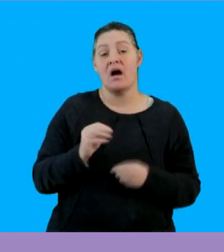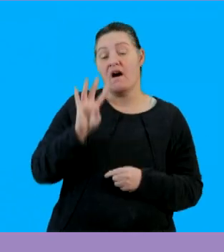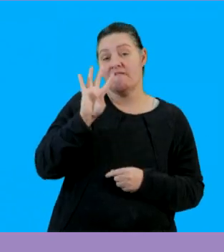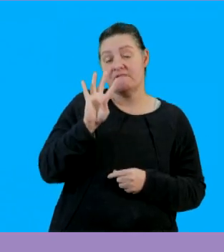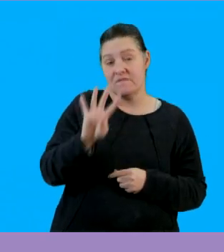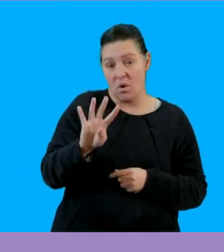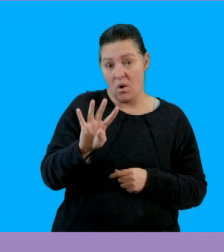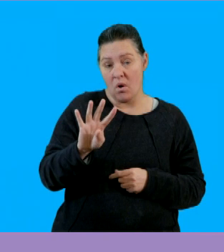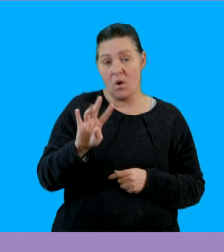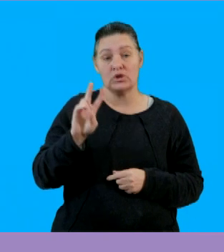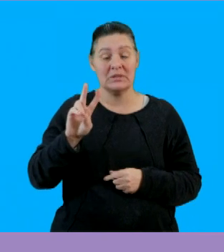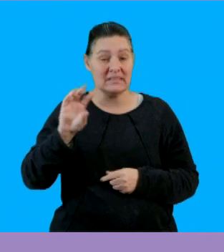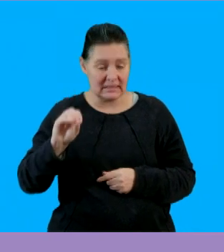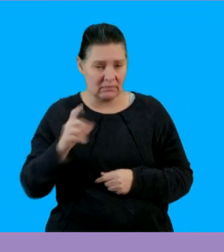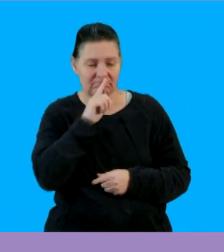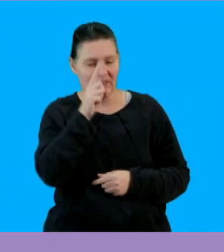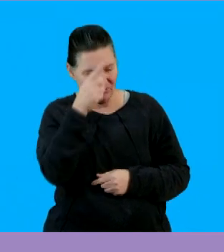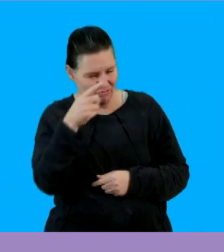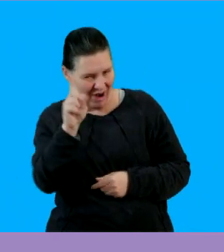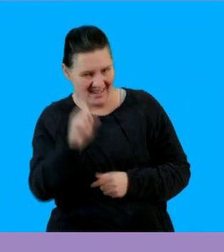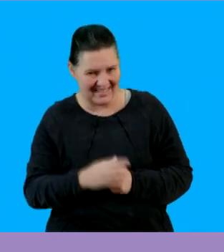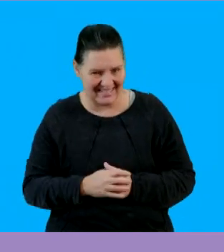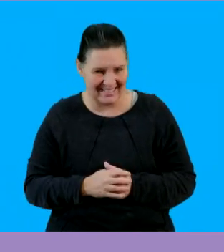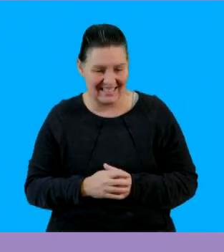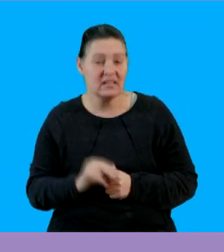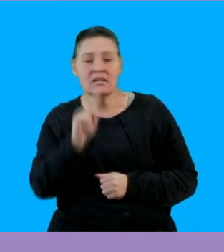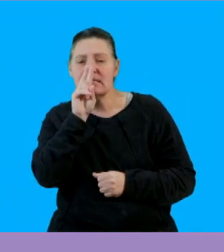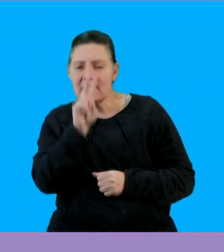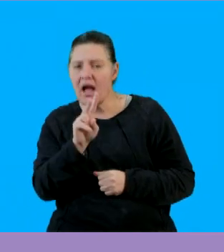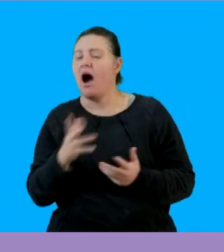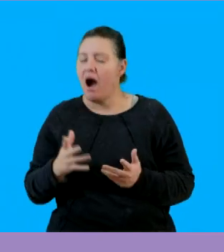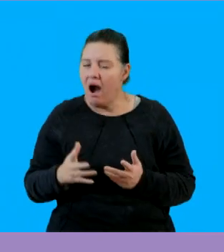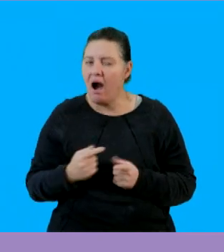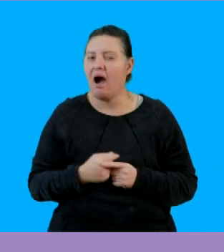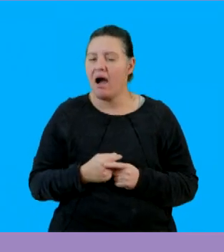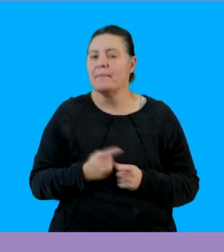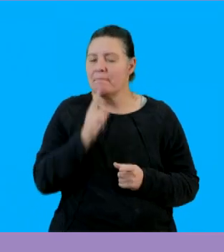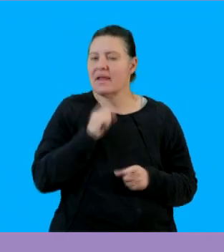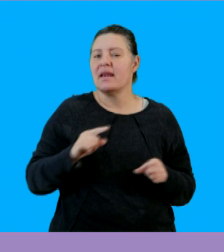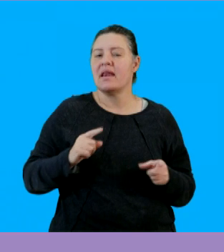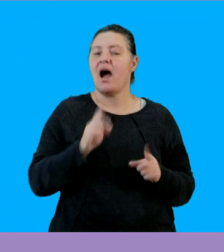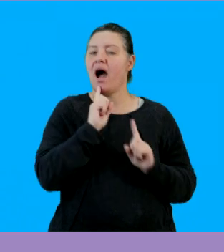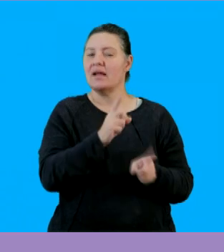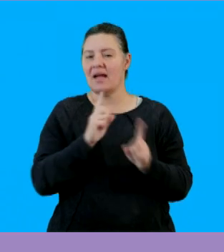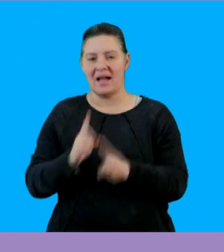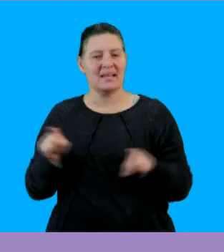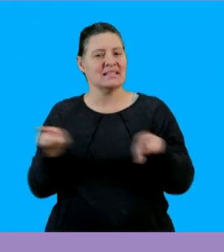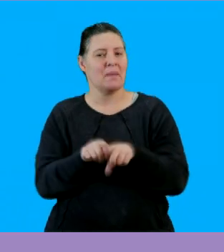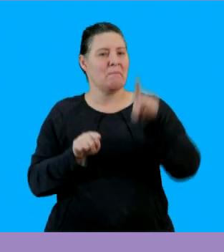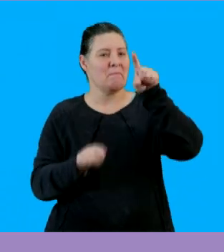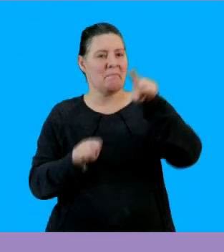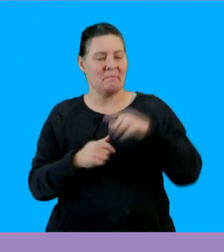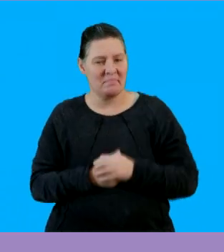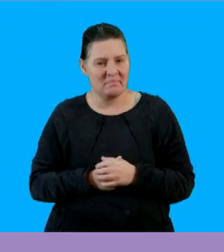getting 420, then you are absolutely correct. And can you see how it gives us the same answer